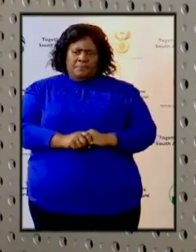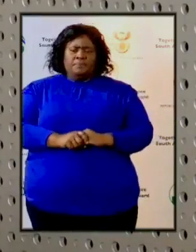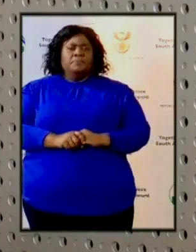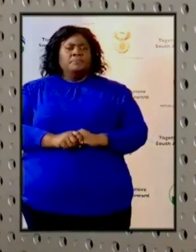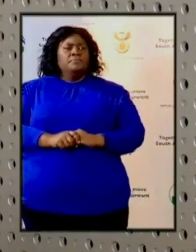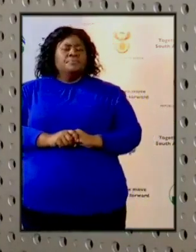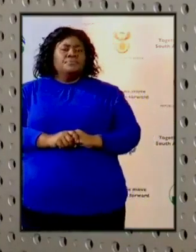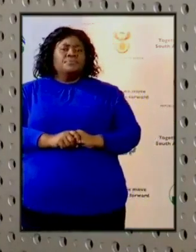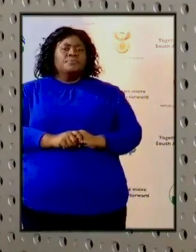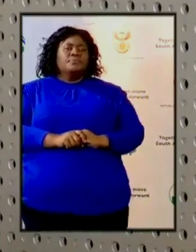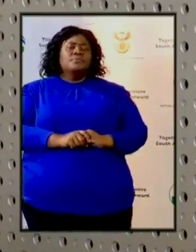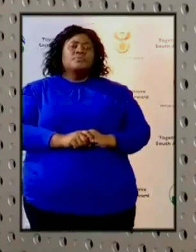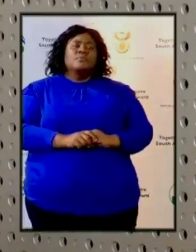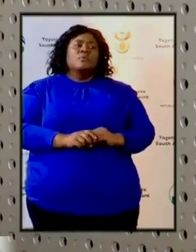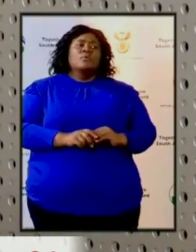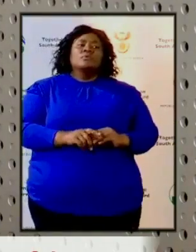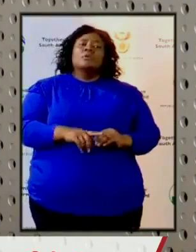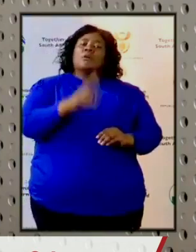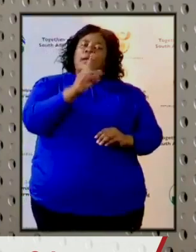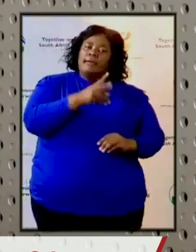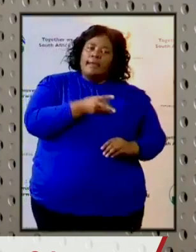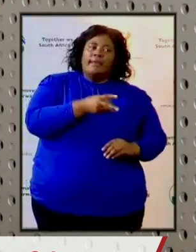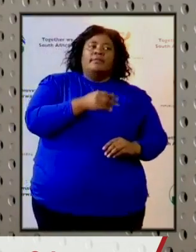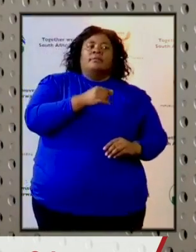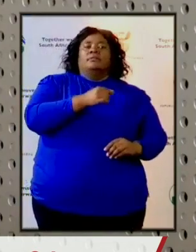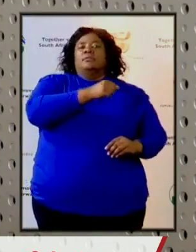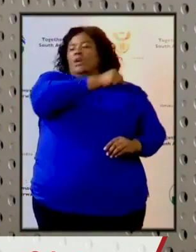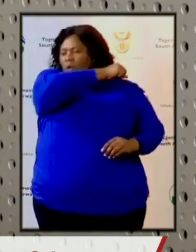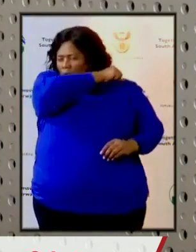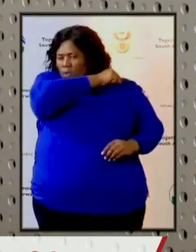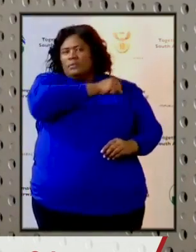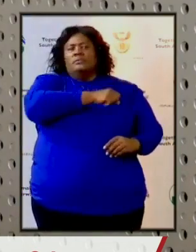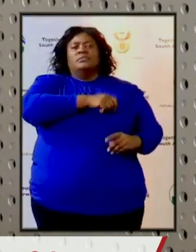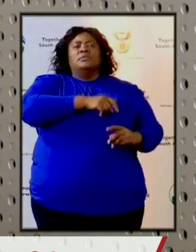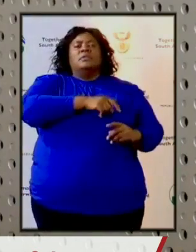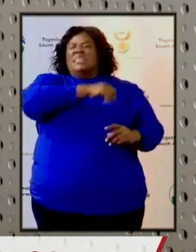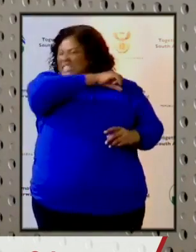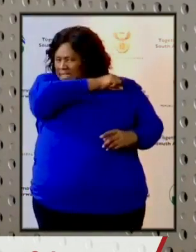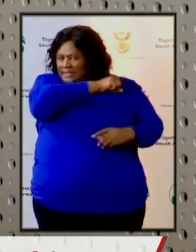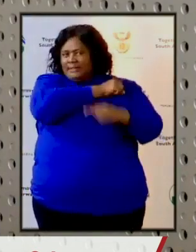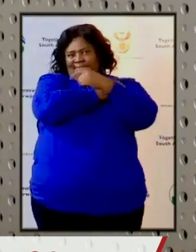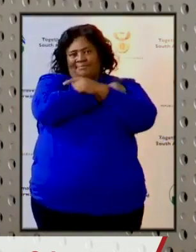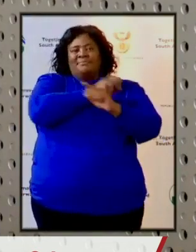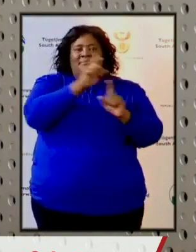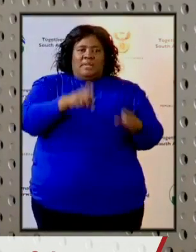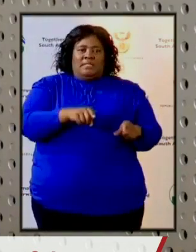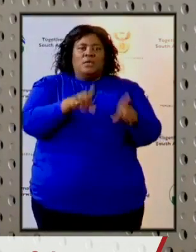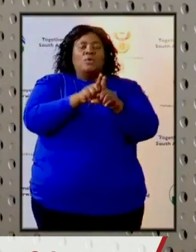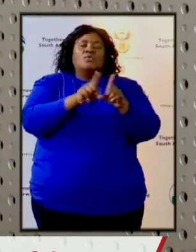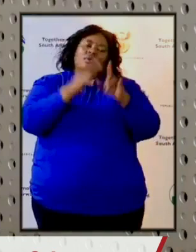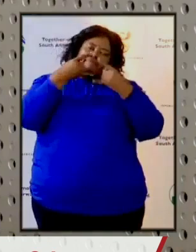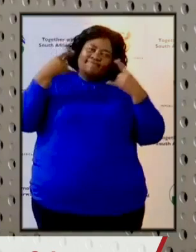the precautions when you cough, you sneeze, wear a mask, but also make sure that